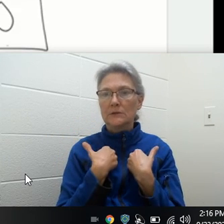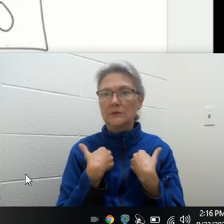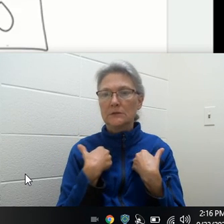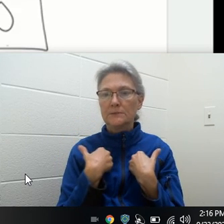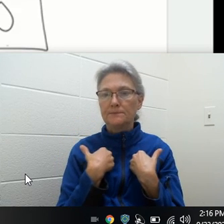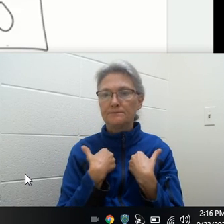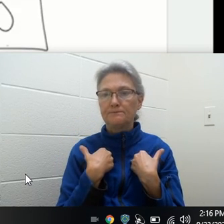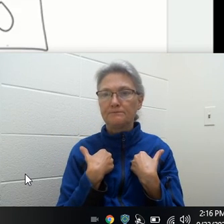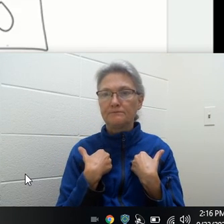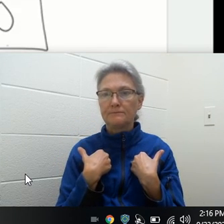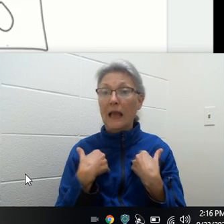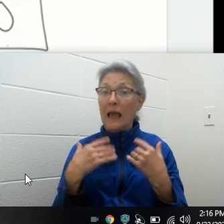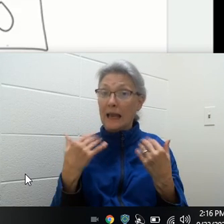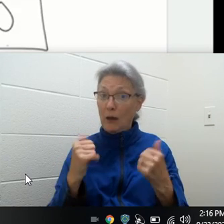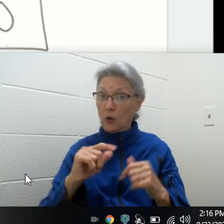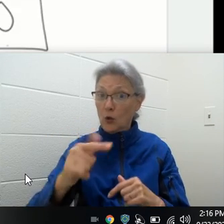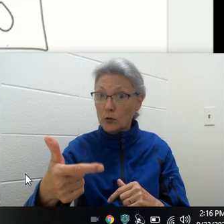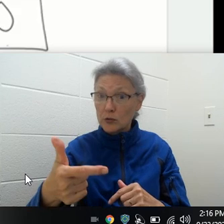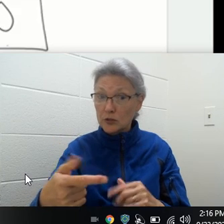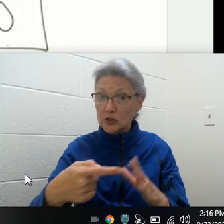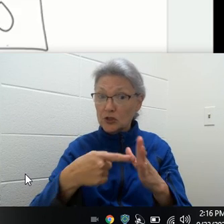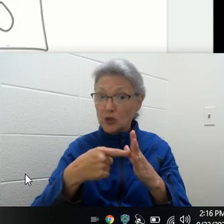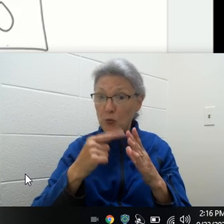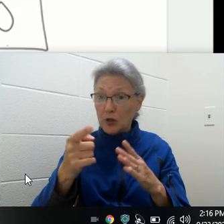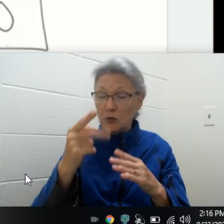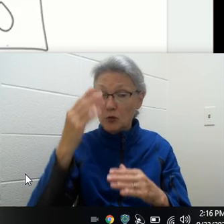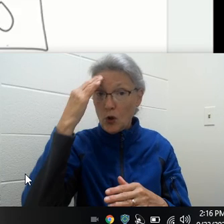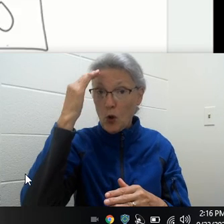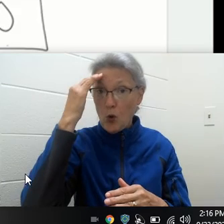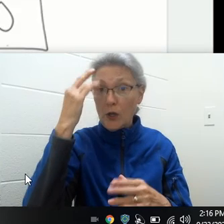3,750 toy animals. Now it's your turn to show what you know,